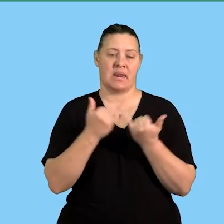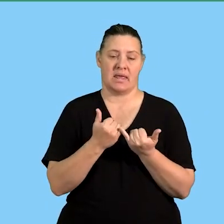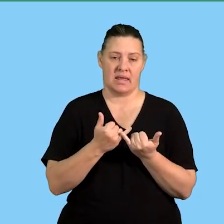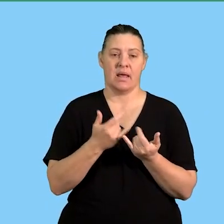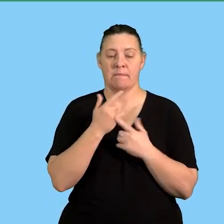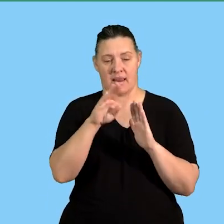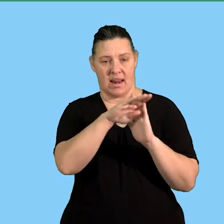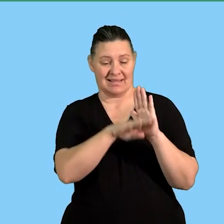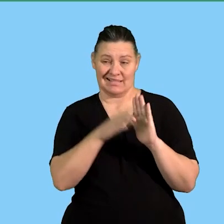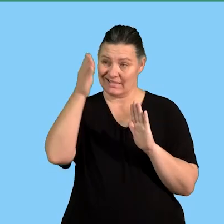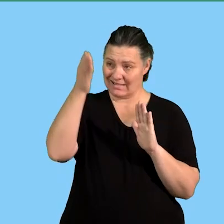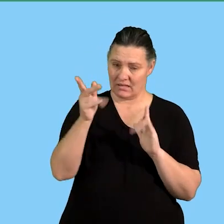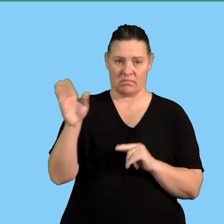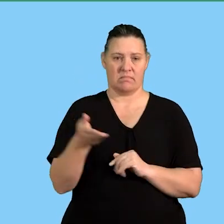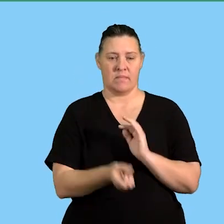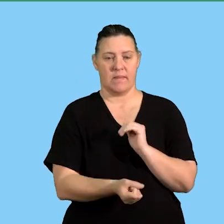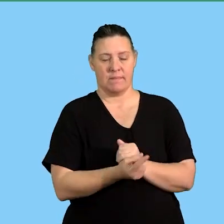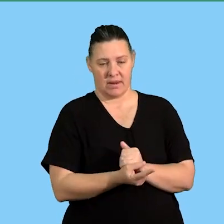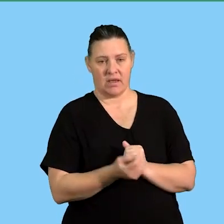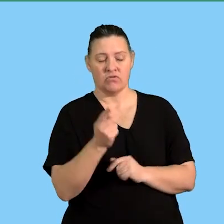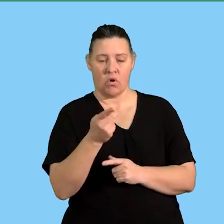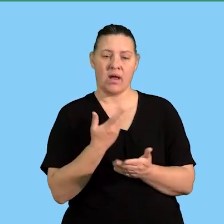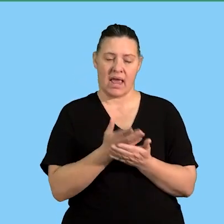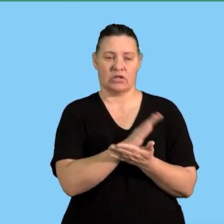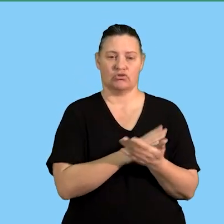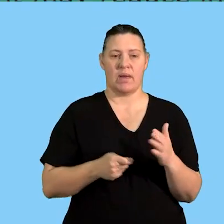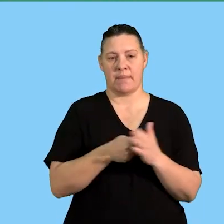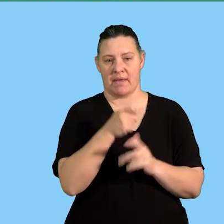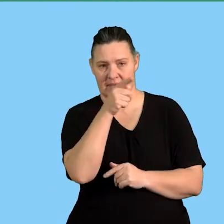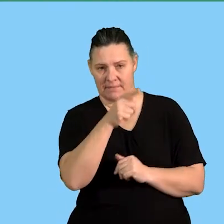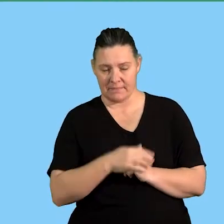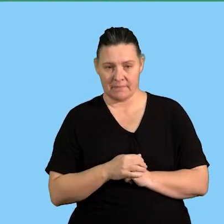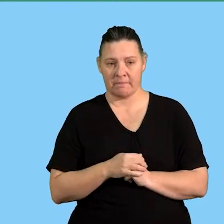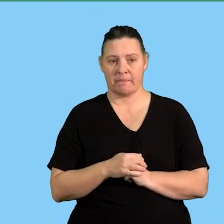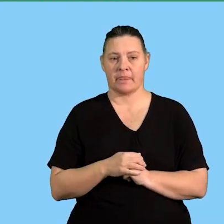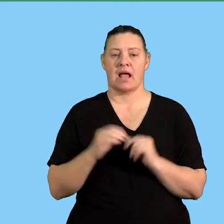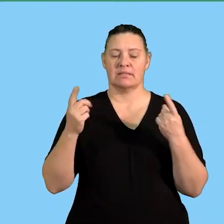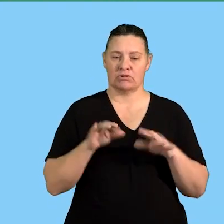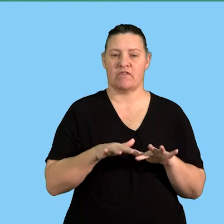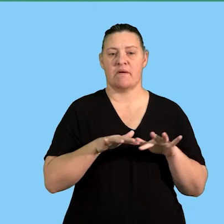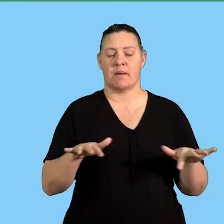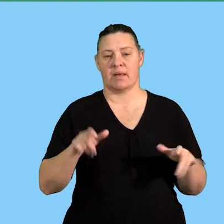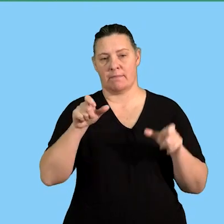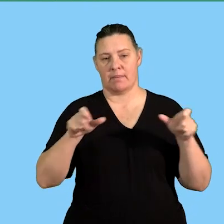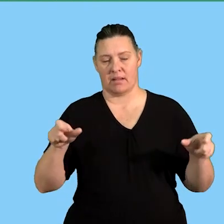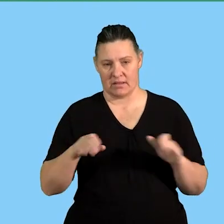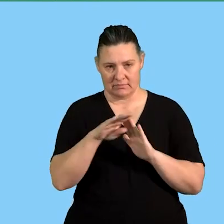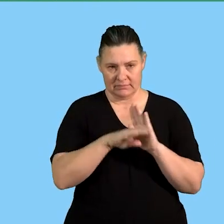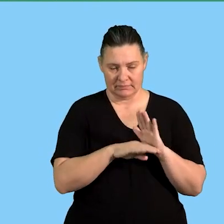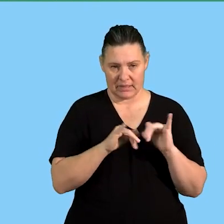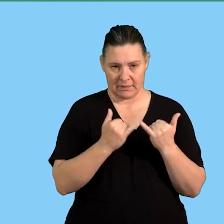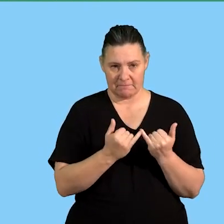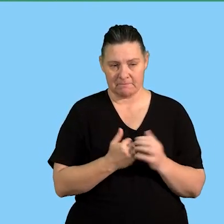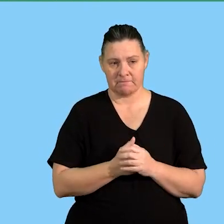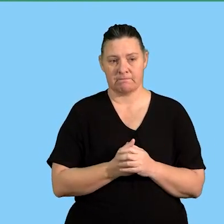been listed would be happening. So this is a market where shares will be sold, especially for publicly listed